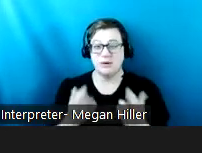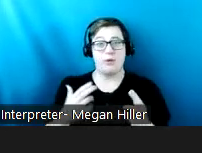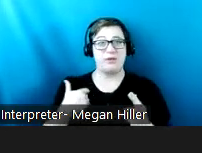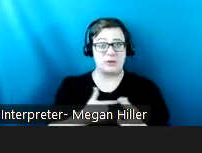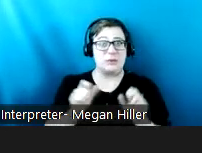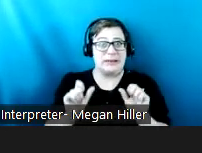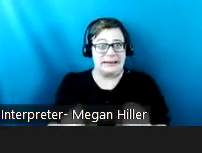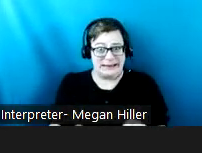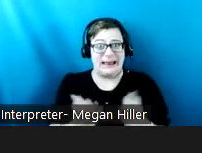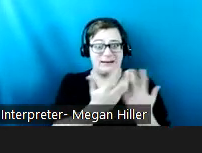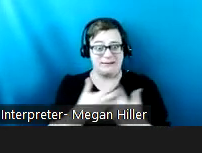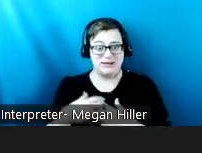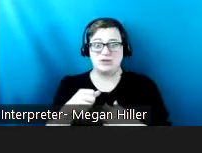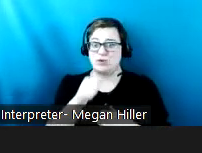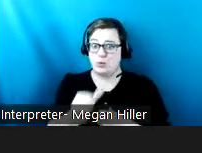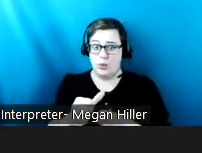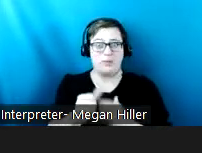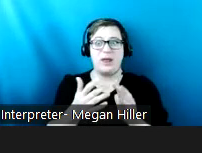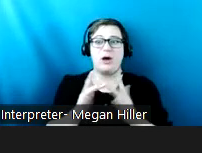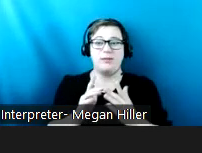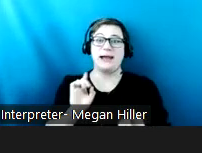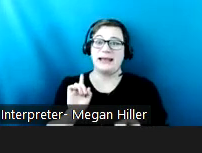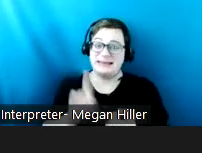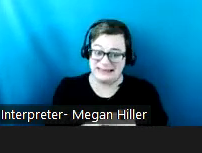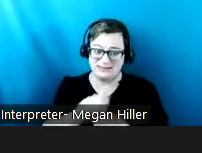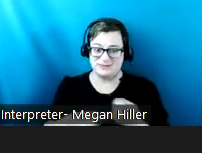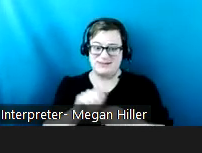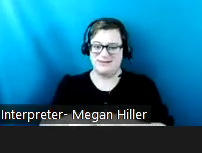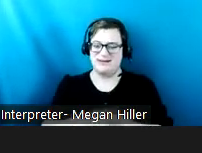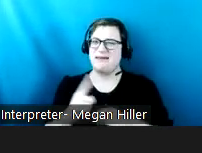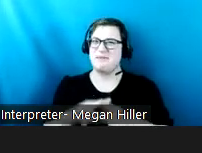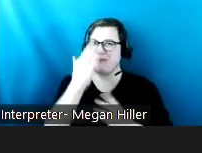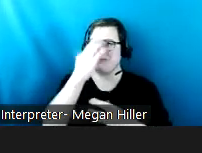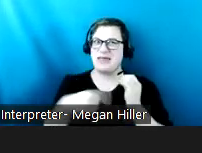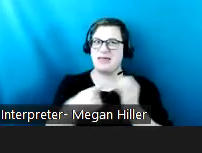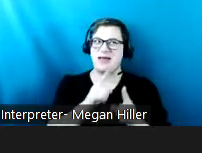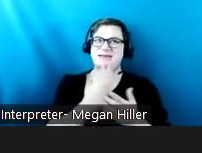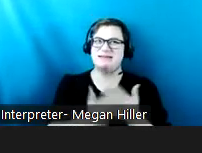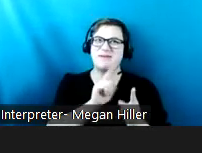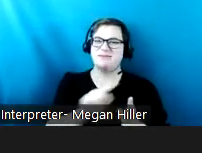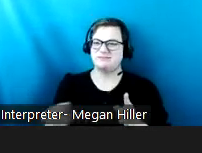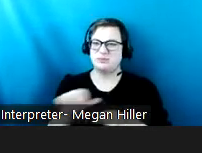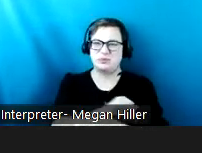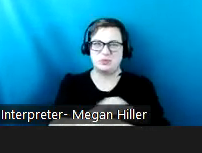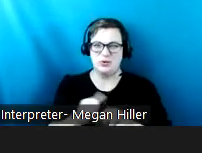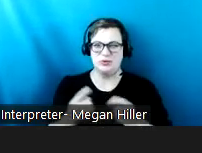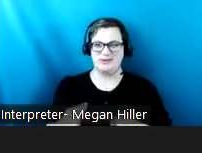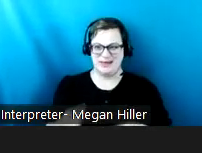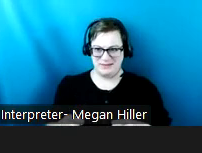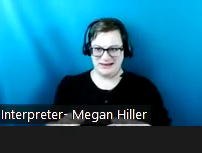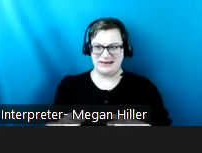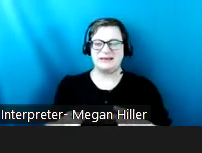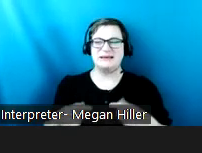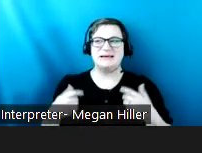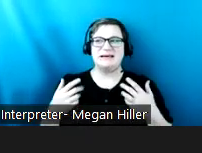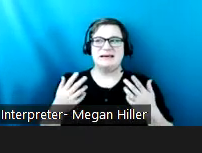that says it won't come online until this date. But I just think about some of the builds and some of the work that it's happening, that it may